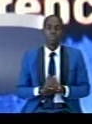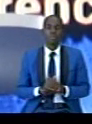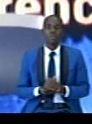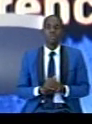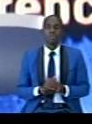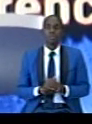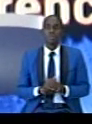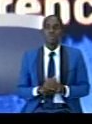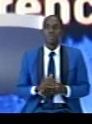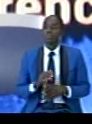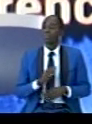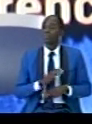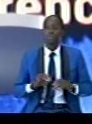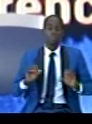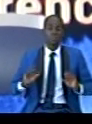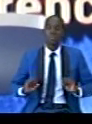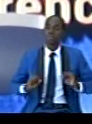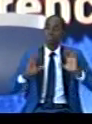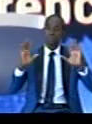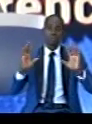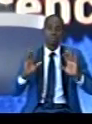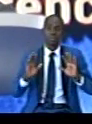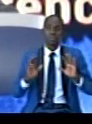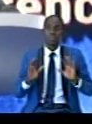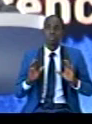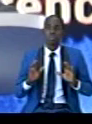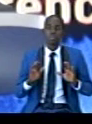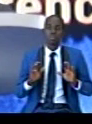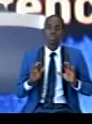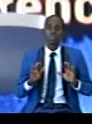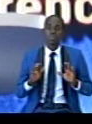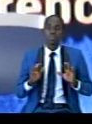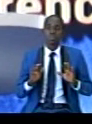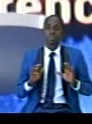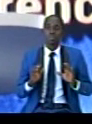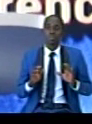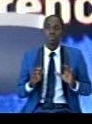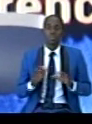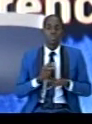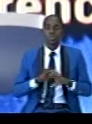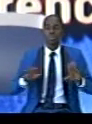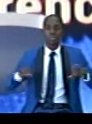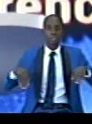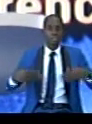Don't surrender your shield to the enemy.